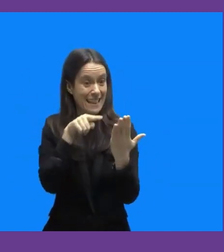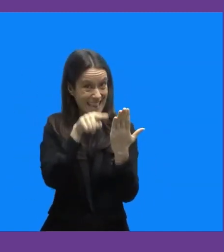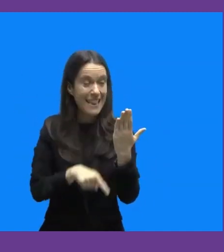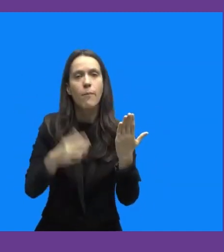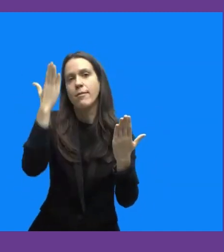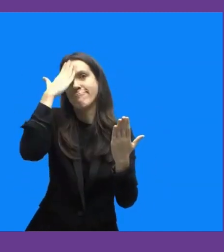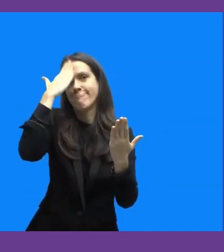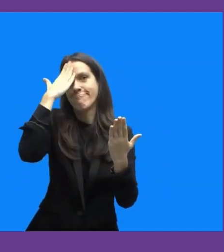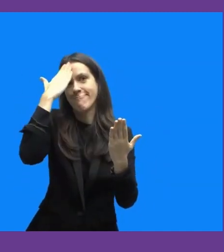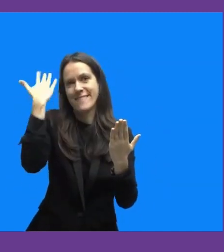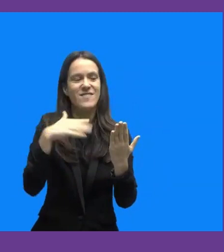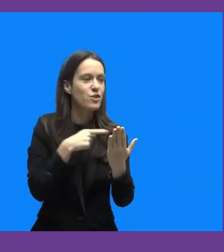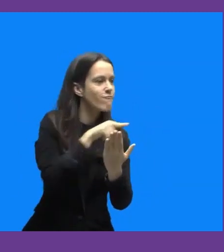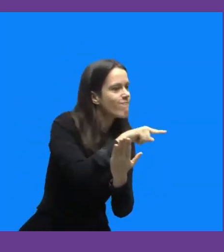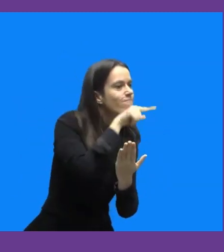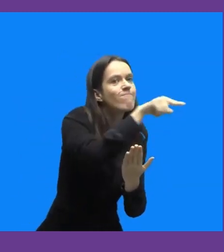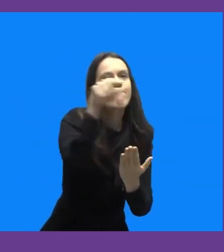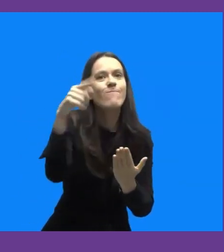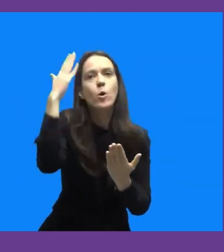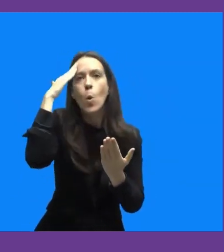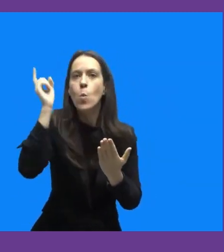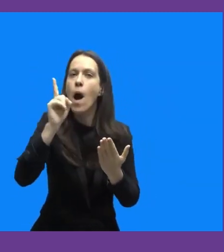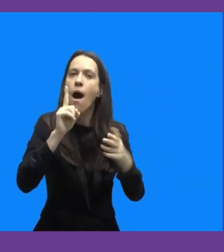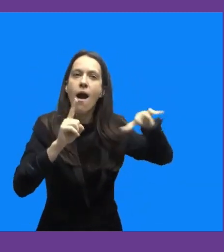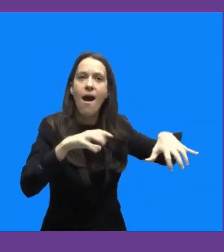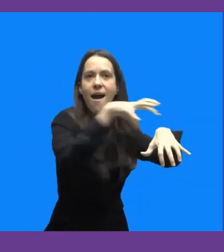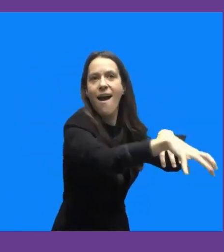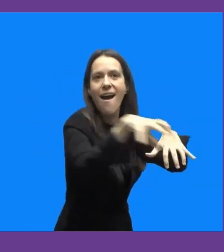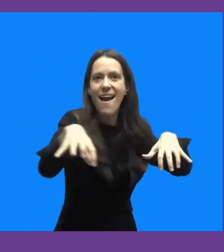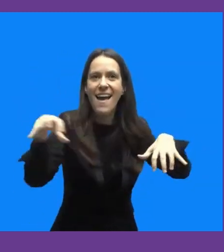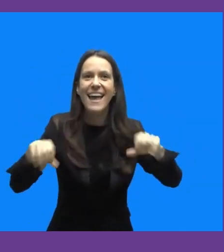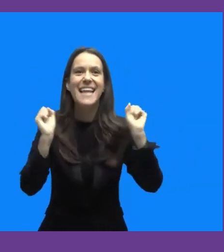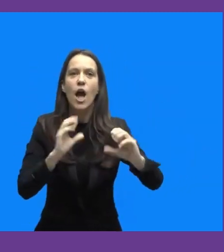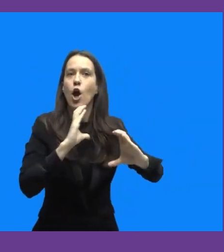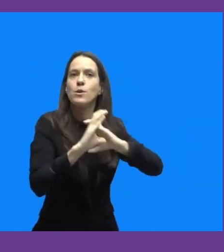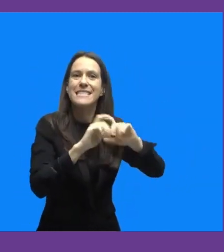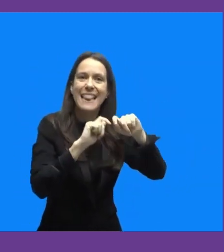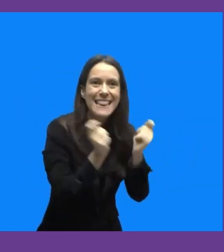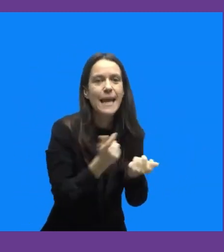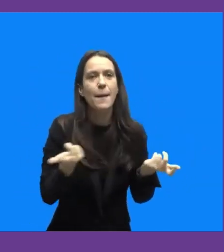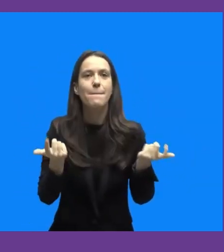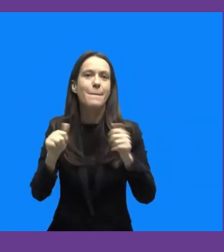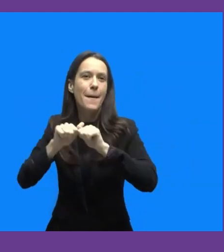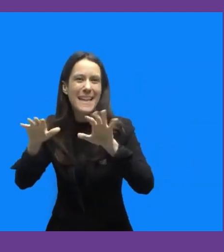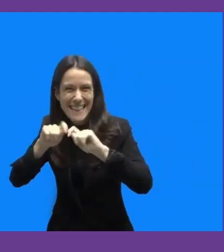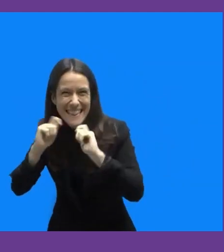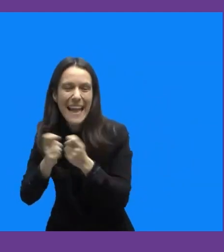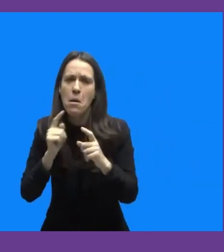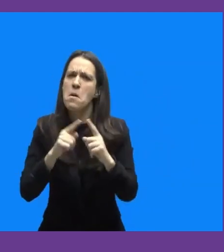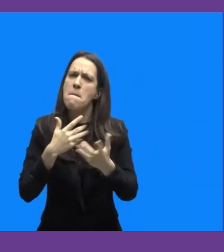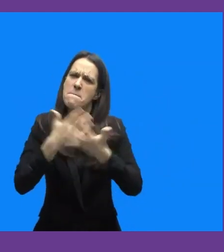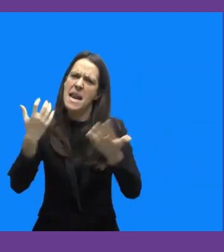were gaps, I was able to reach out to our communications team or to our estates team. But by and large, I had a lot of the